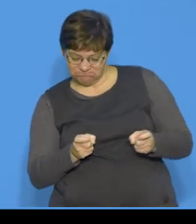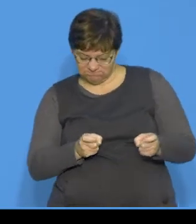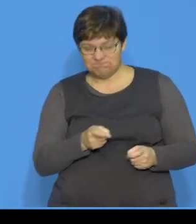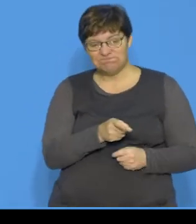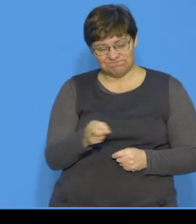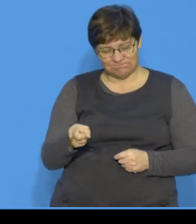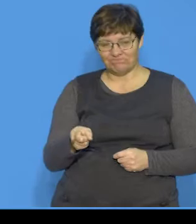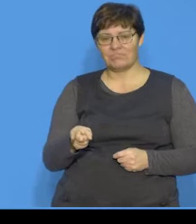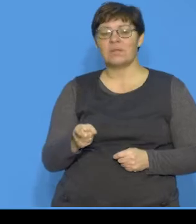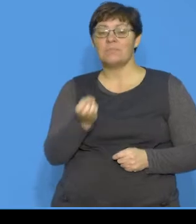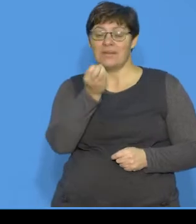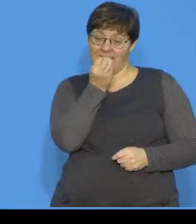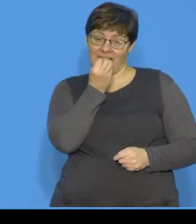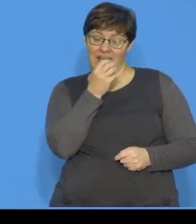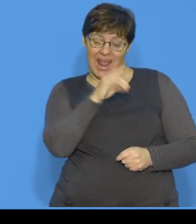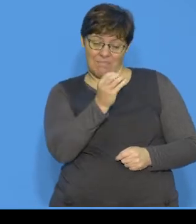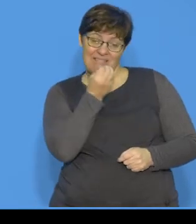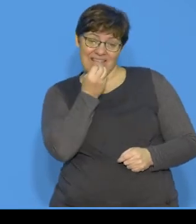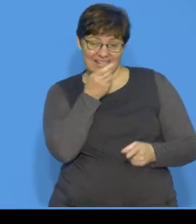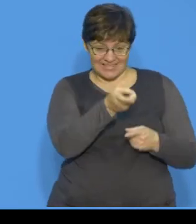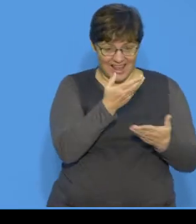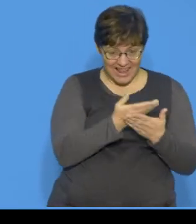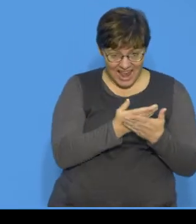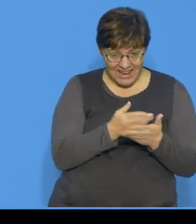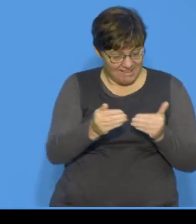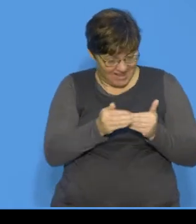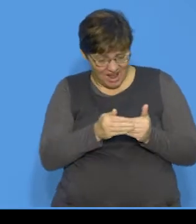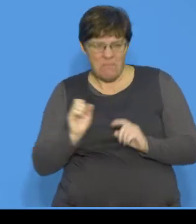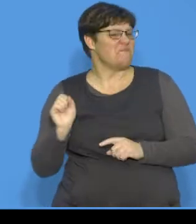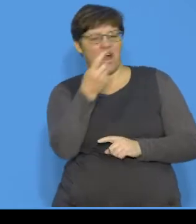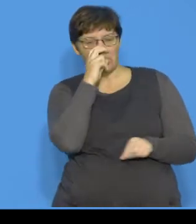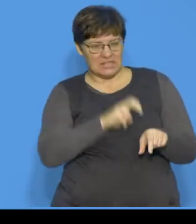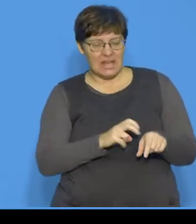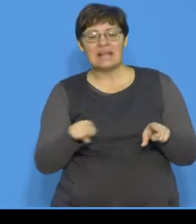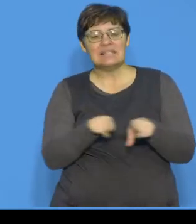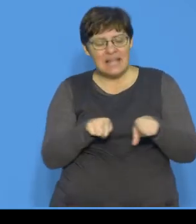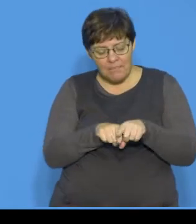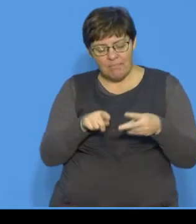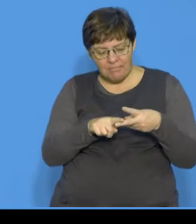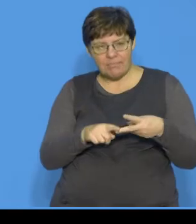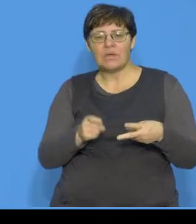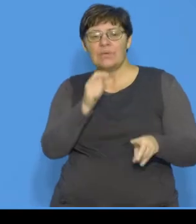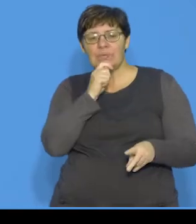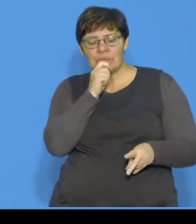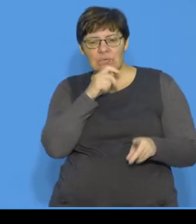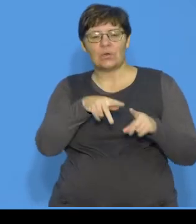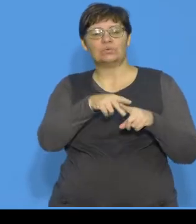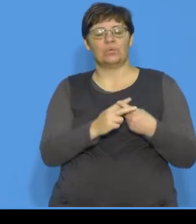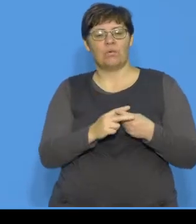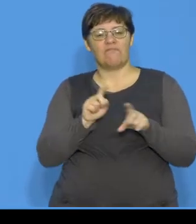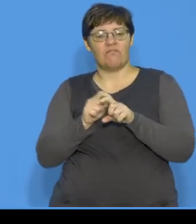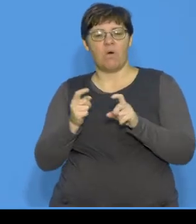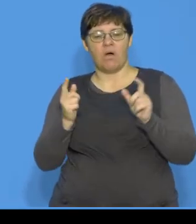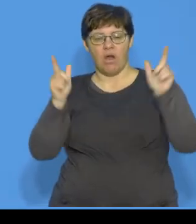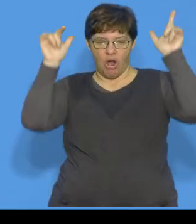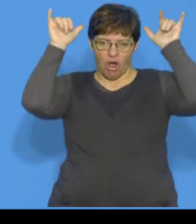only eat the animal, but they could also use the animal as another tool.